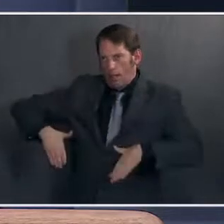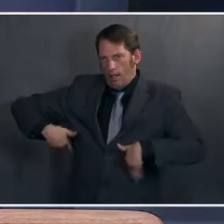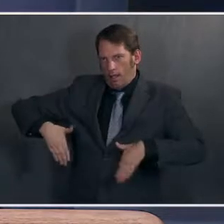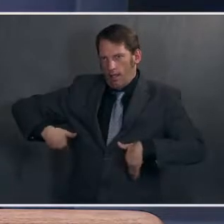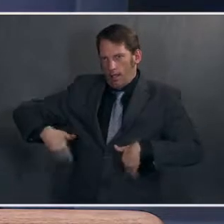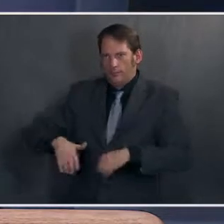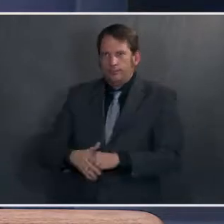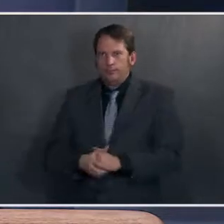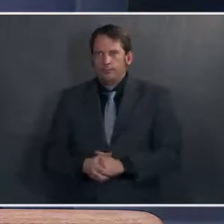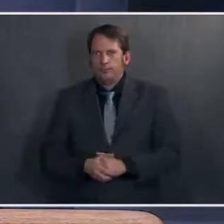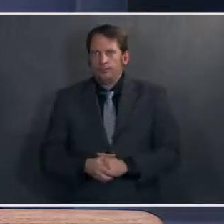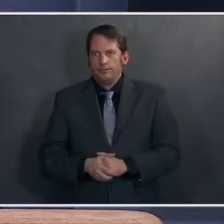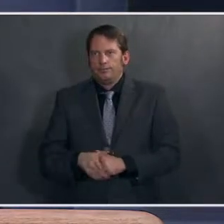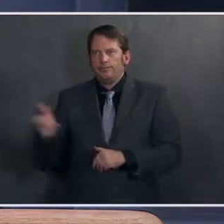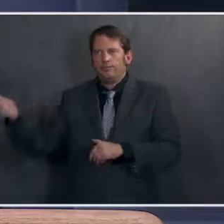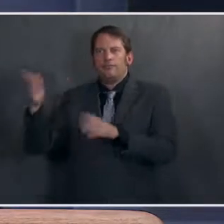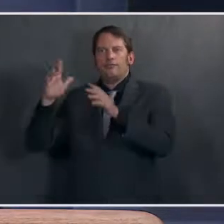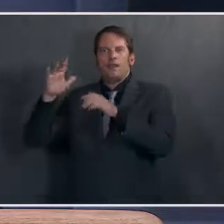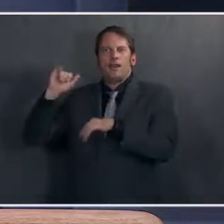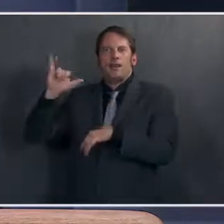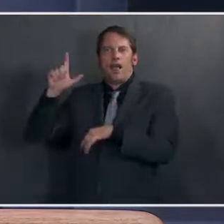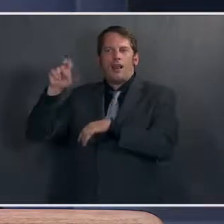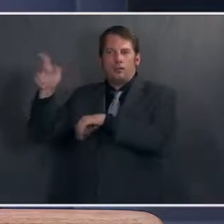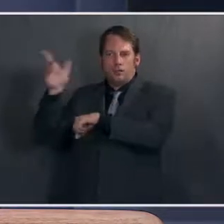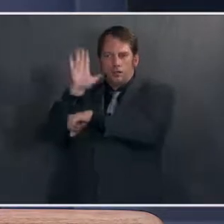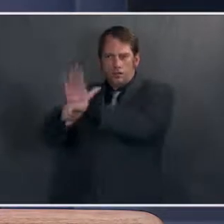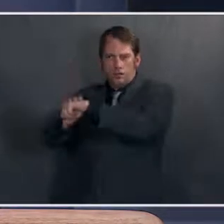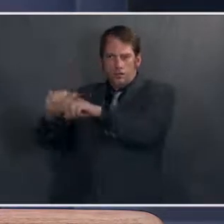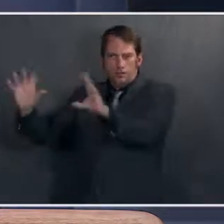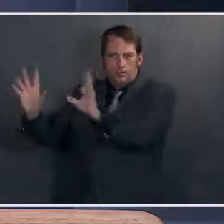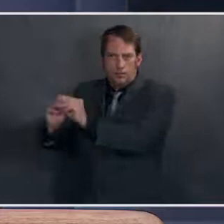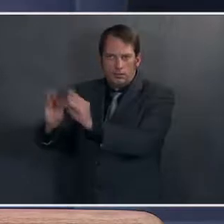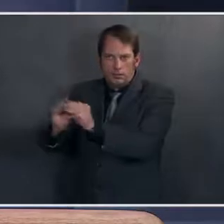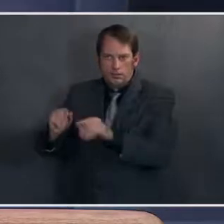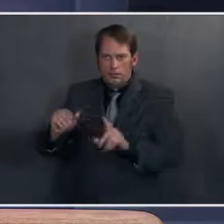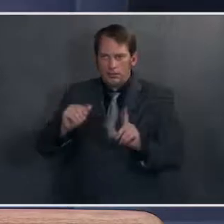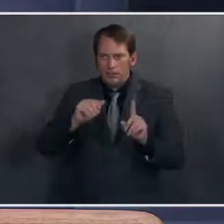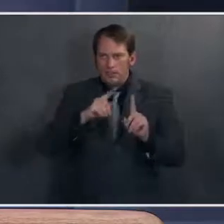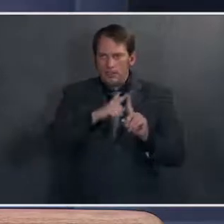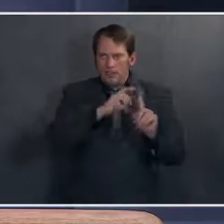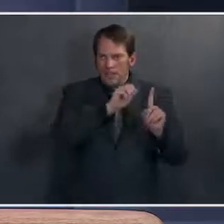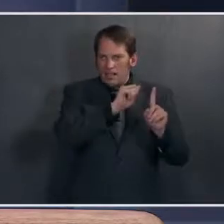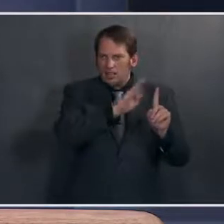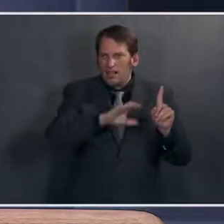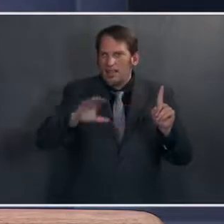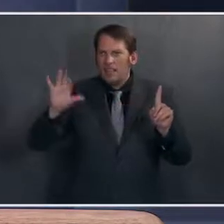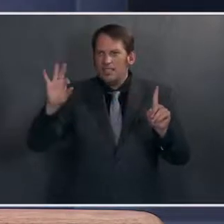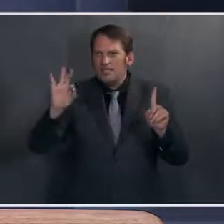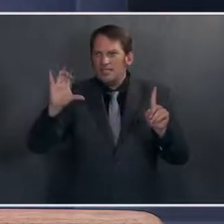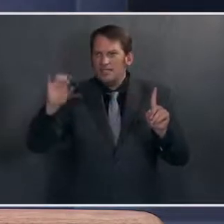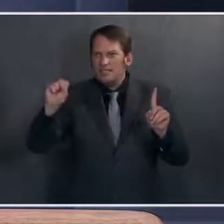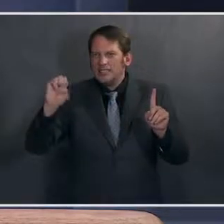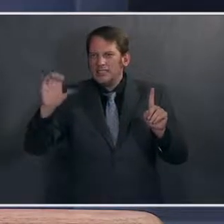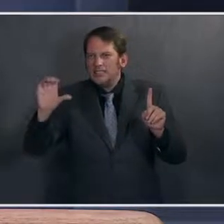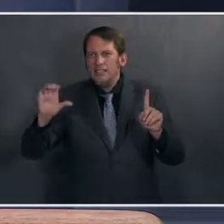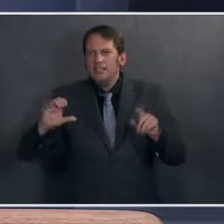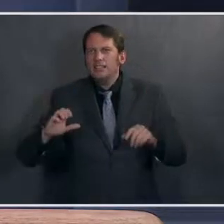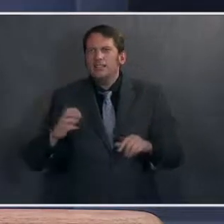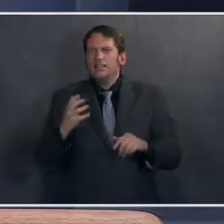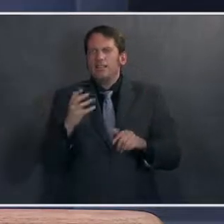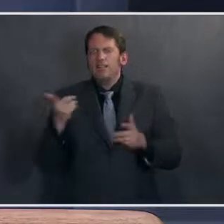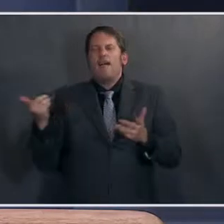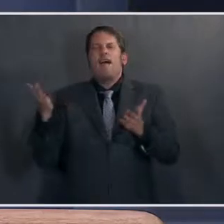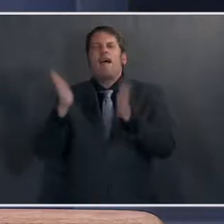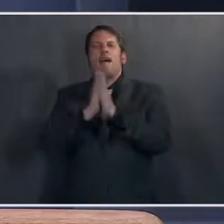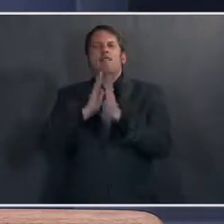SEC, FRB, FRBNY, and CFTC. She believes the integrity of markets is important and has asked for a discussion of recent